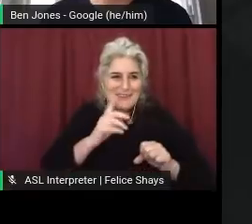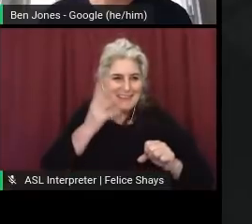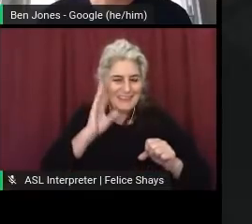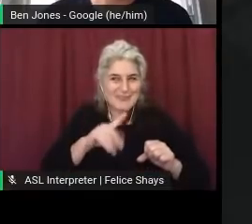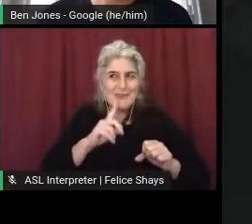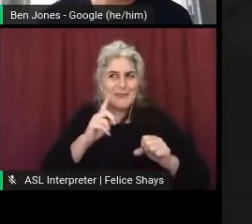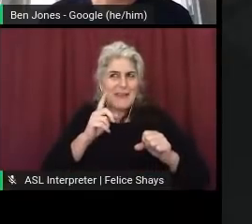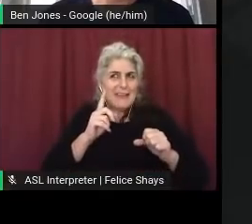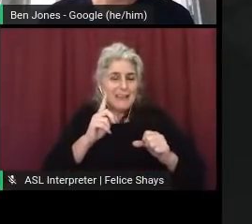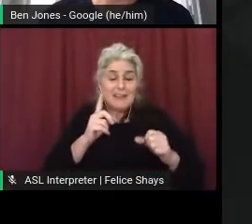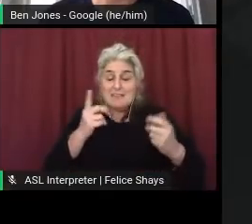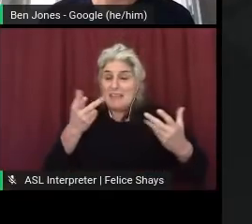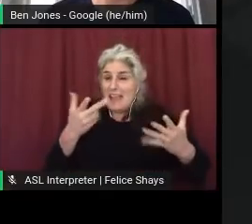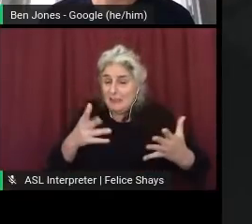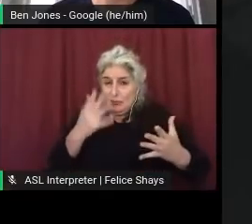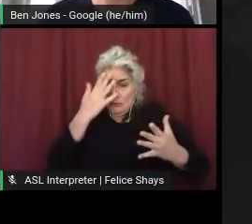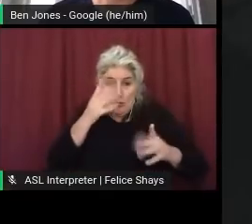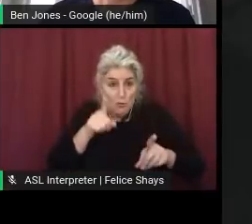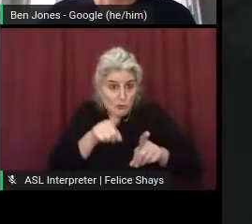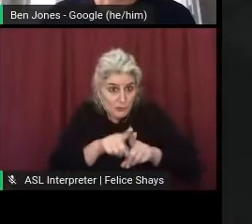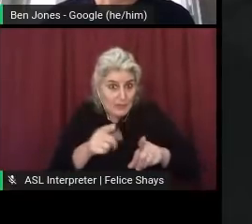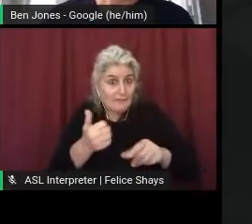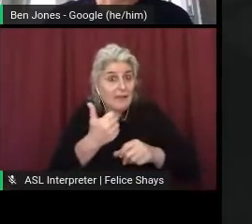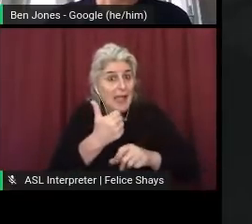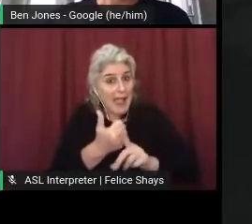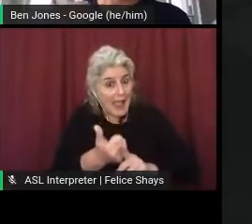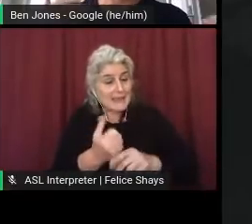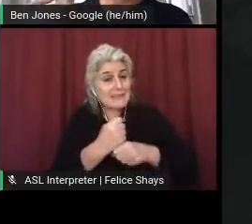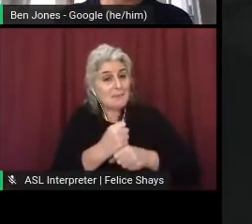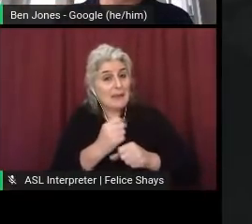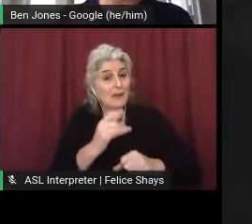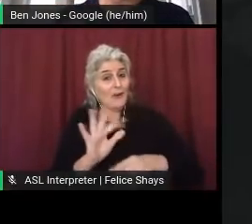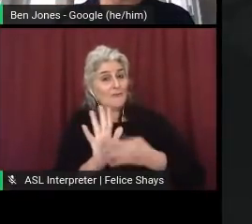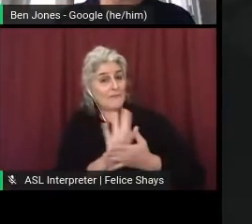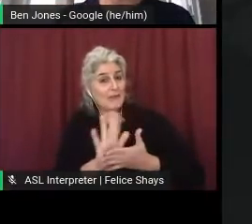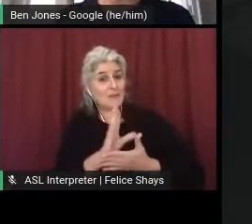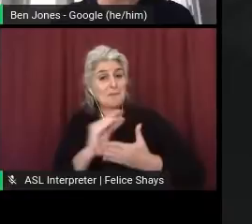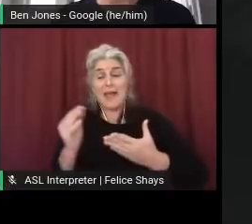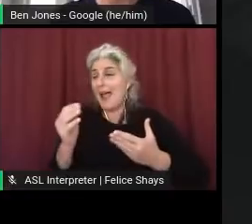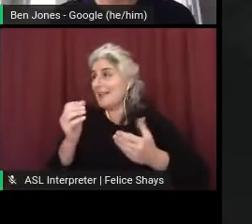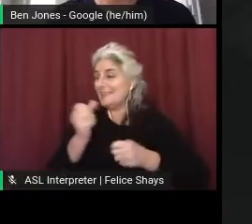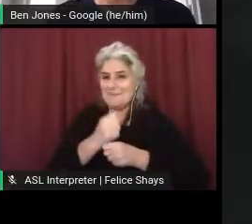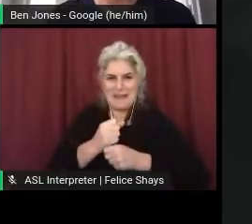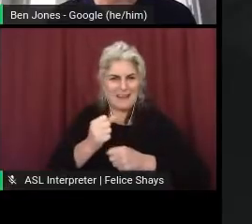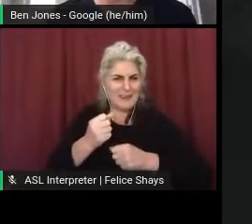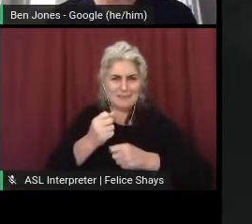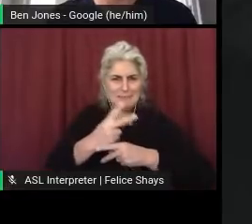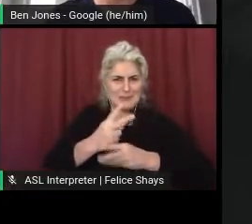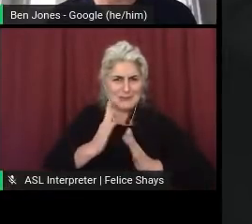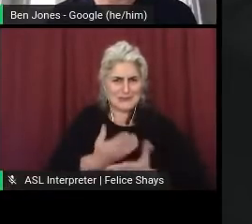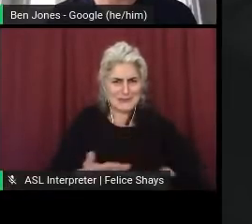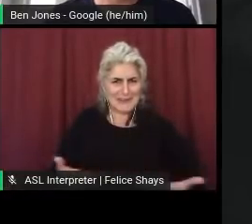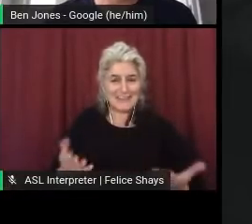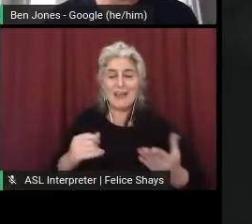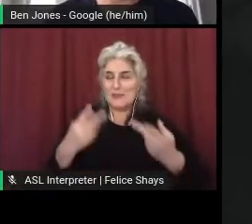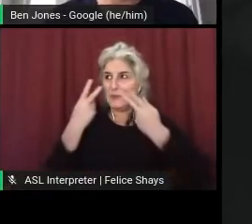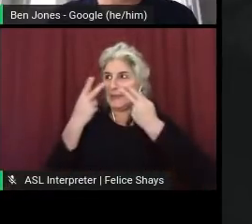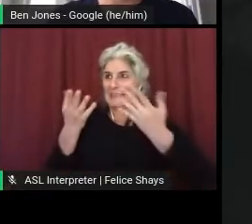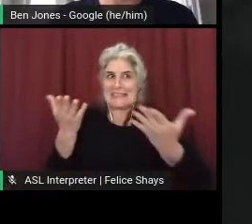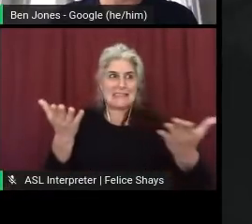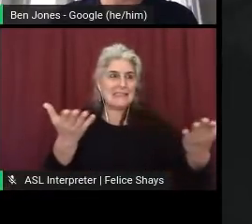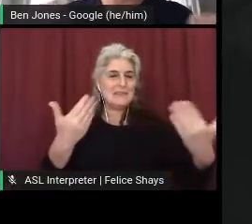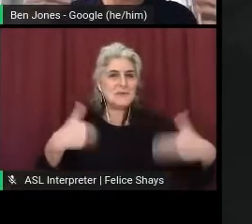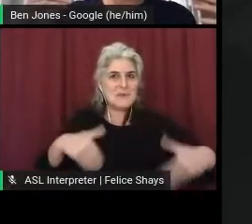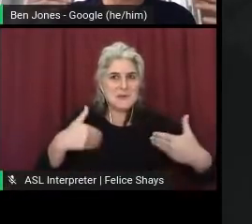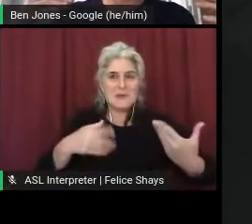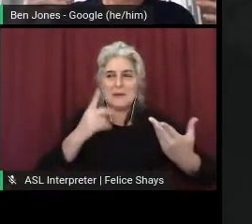choices that you've made have been successful or not. I think one of the magical things about the digital opportunity or the